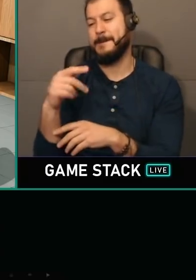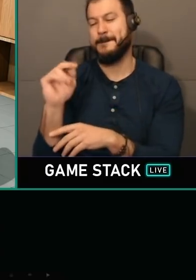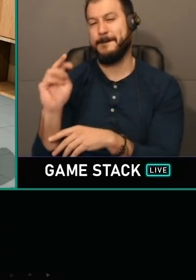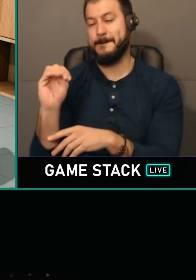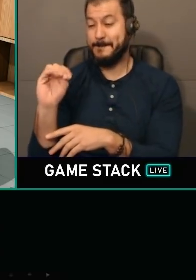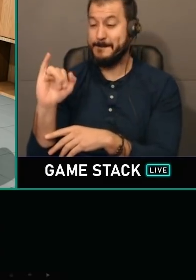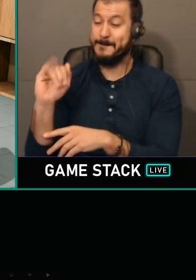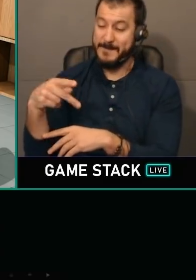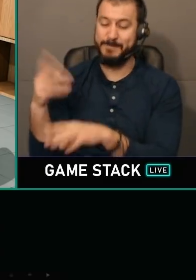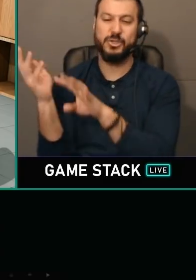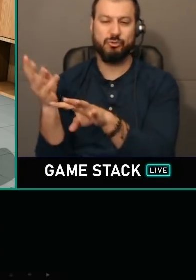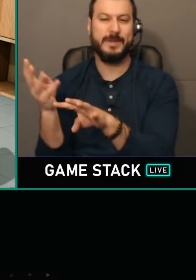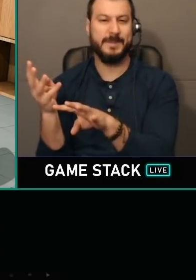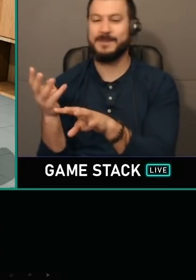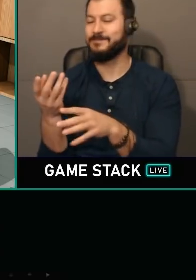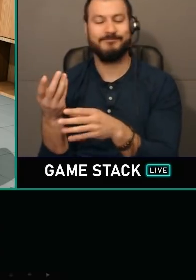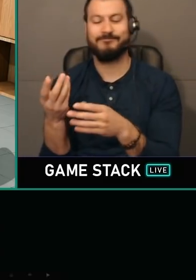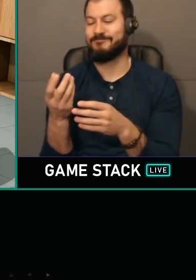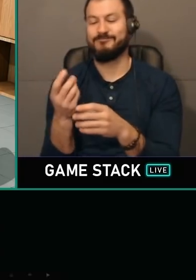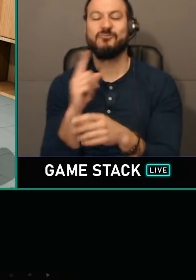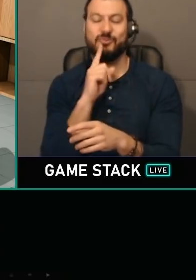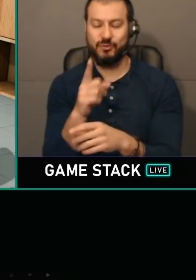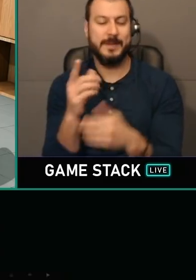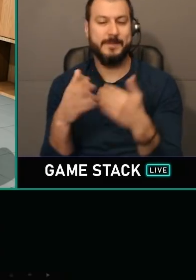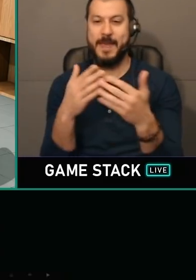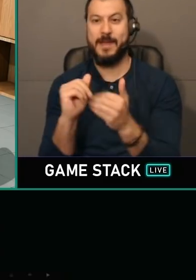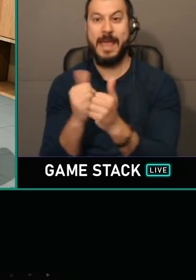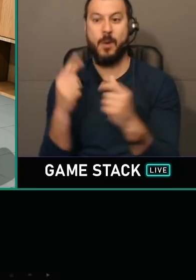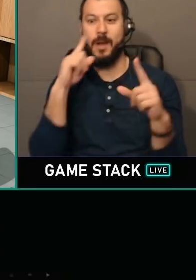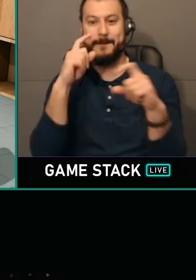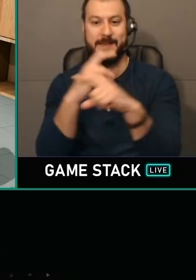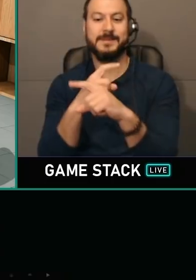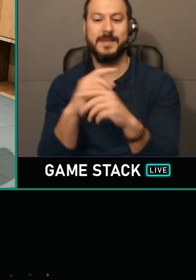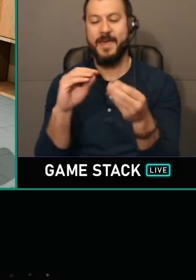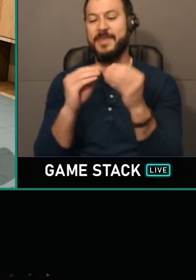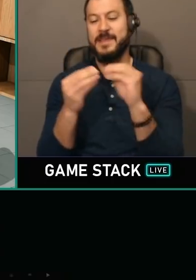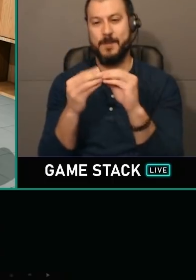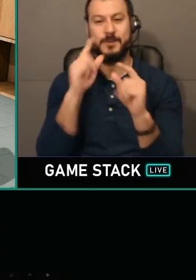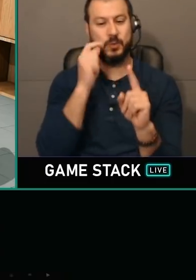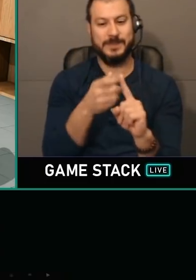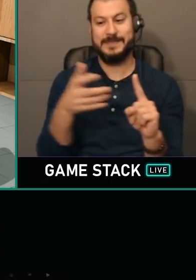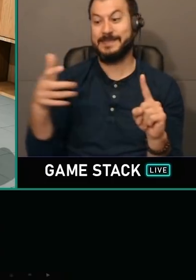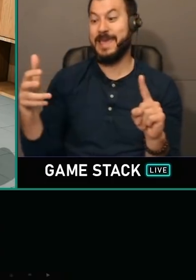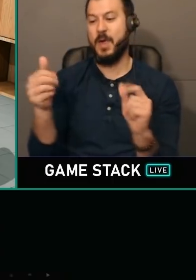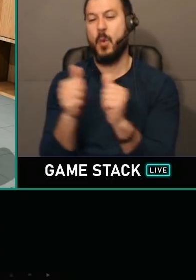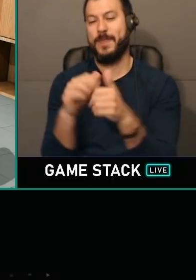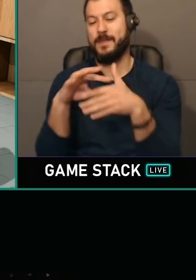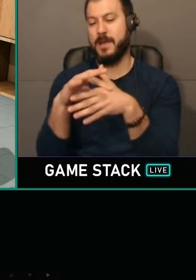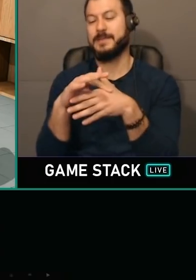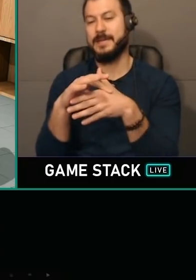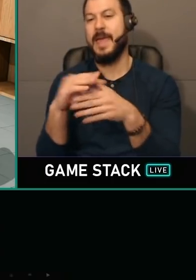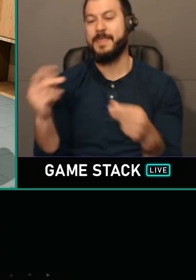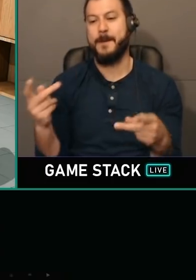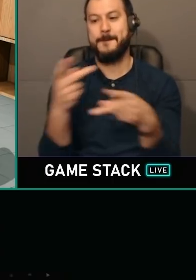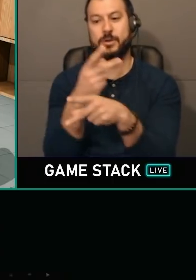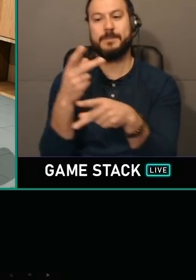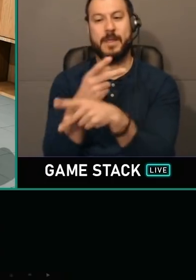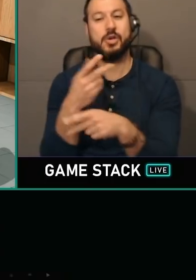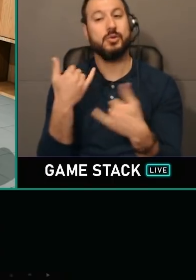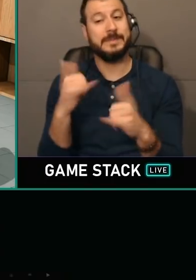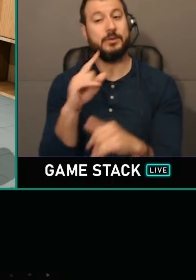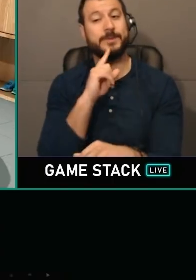true regardless of material complexity. The numbers will scale with content, and the multiplier will still ring true.